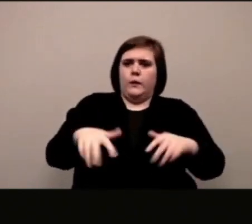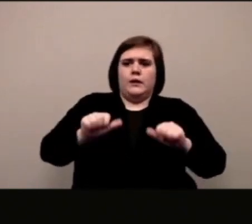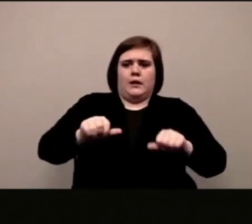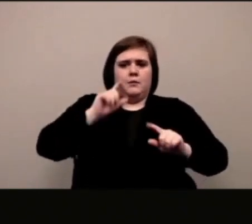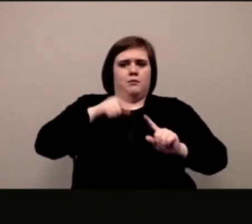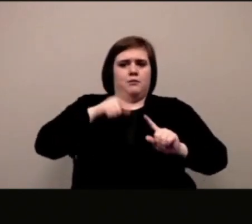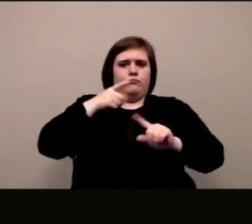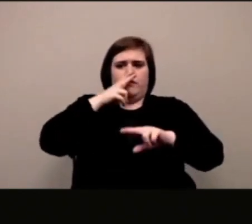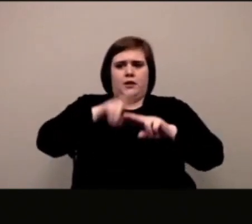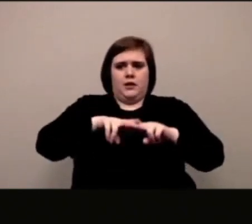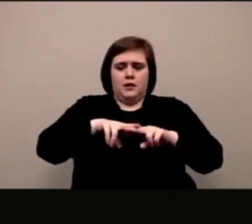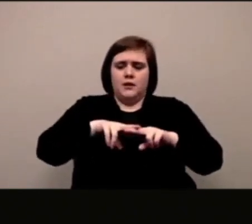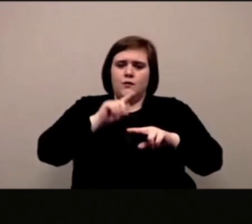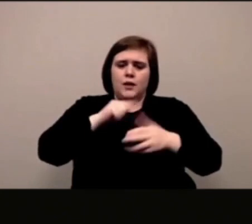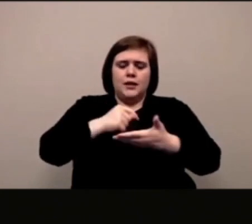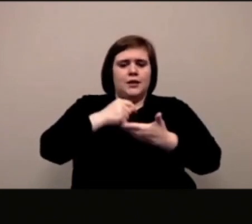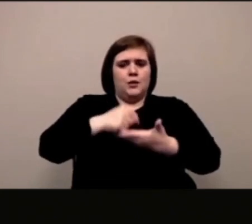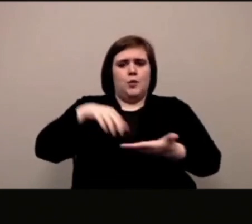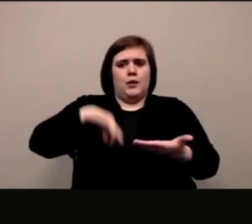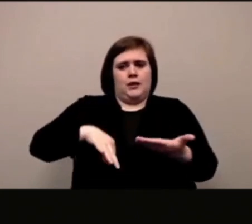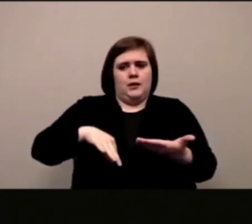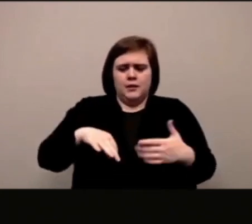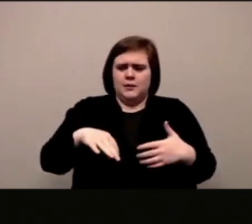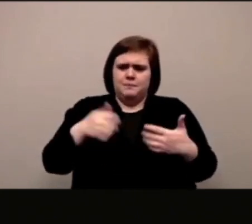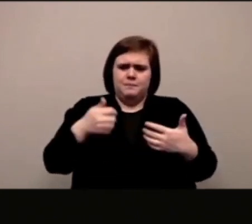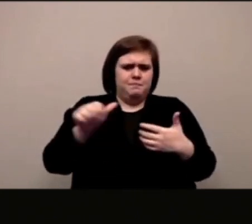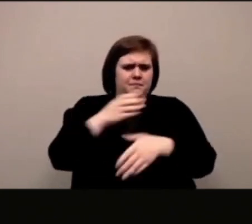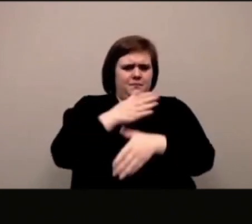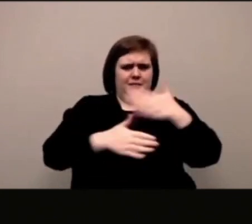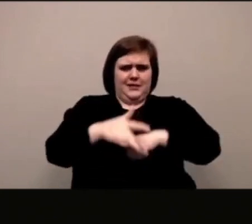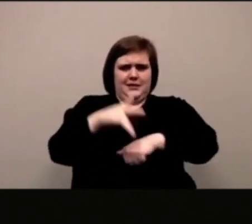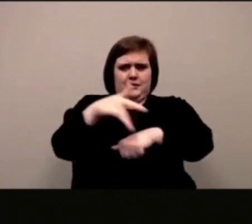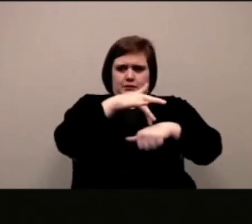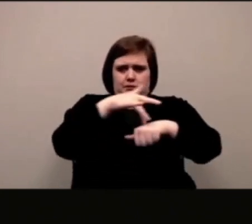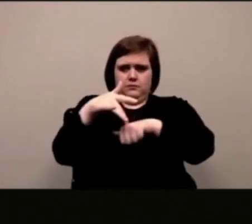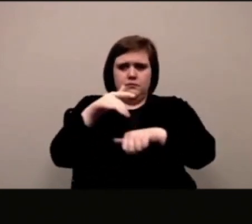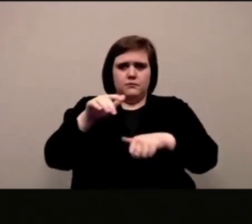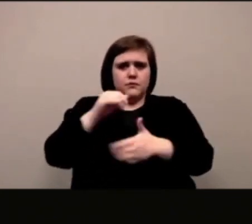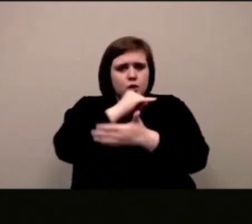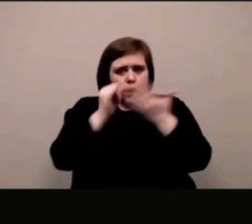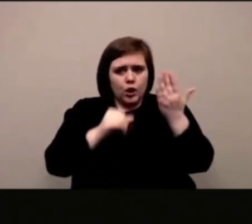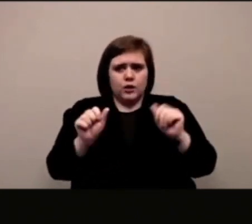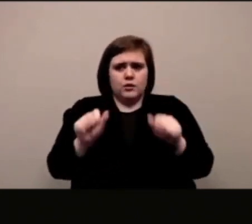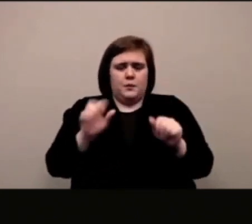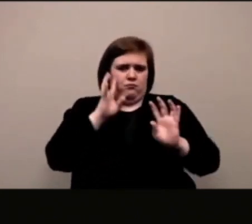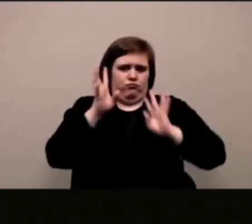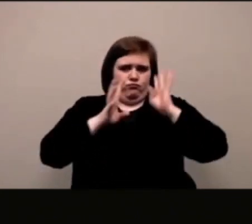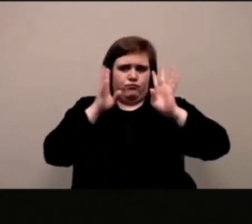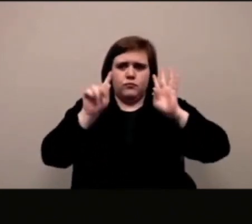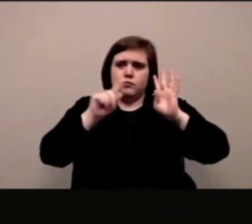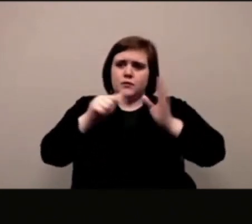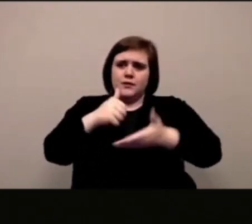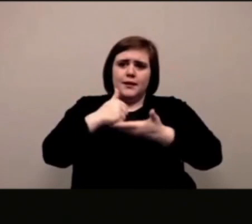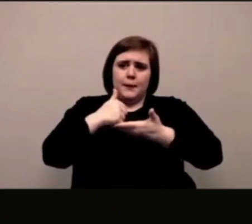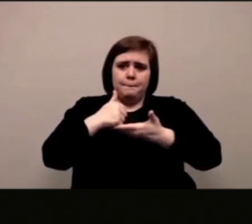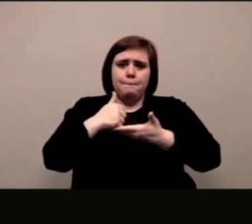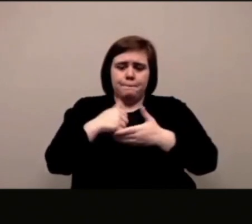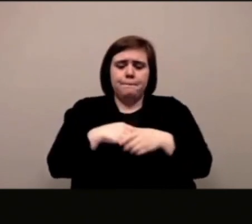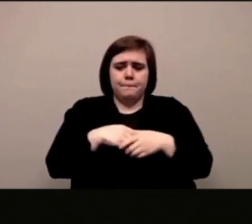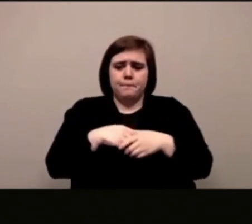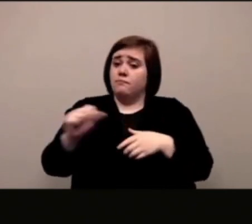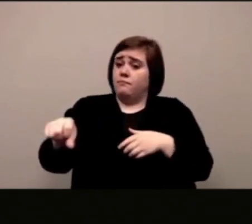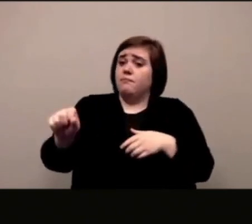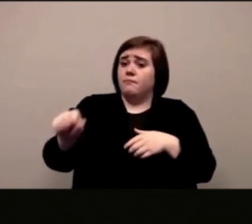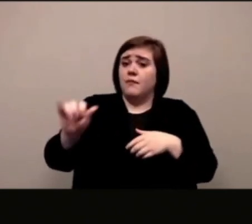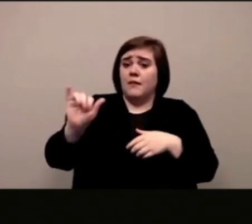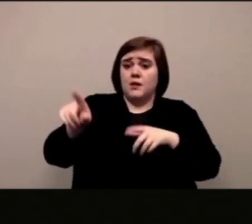and like therapeutic. So any type of hands-on art or any way to be creative really helps. Yeah, wonderful. And